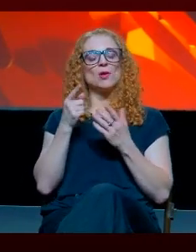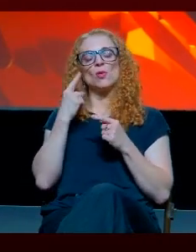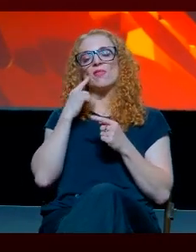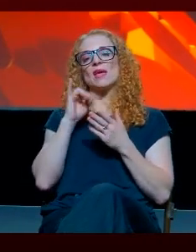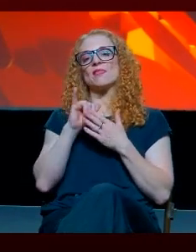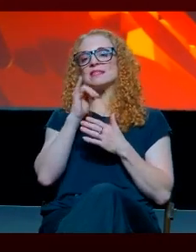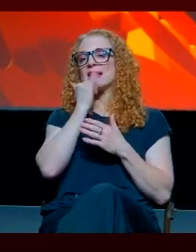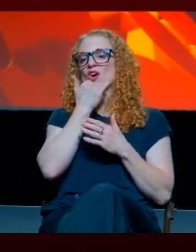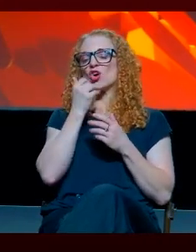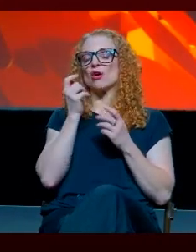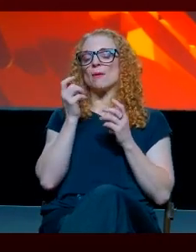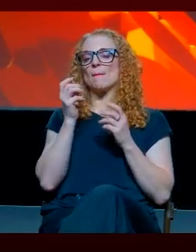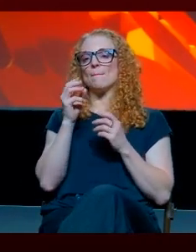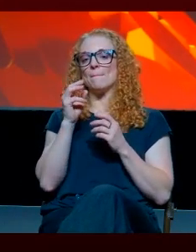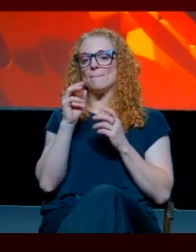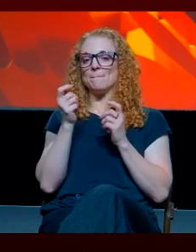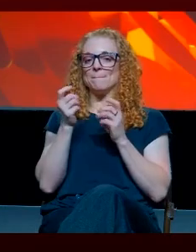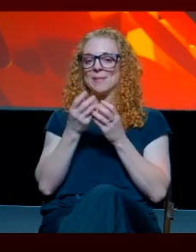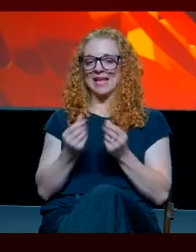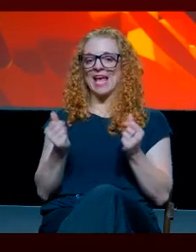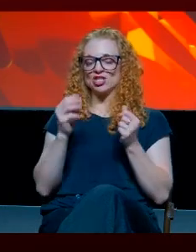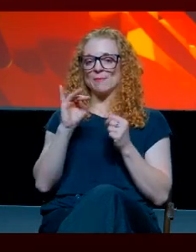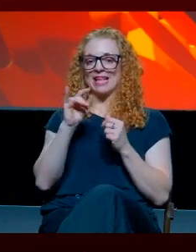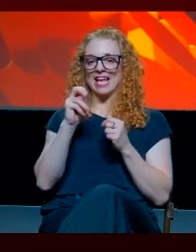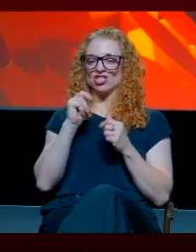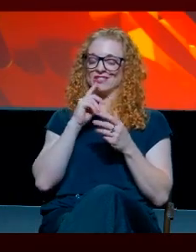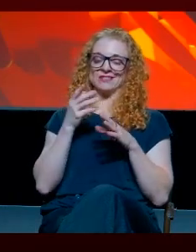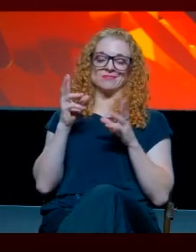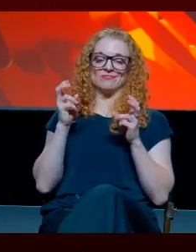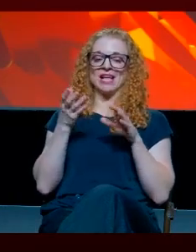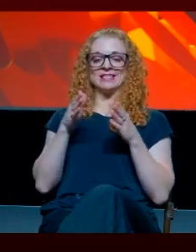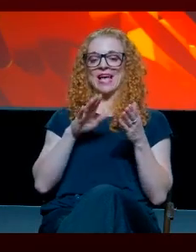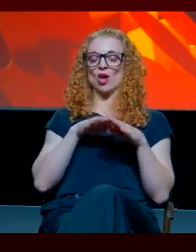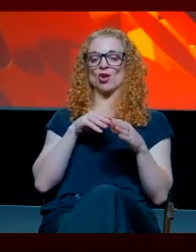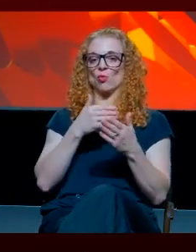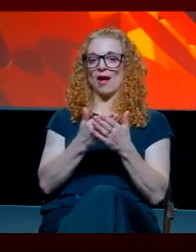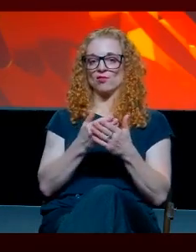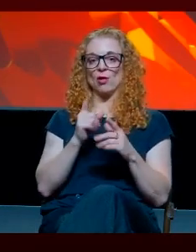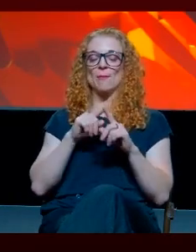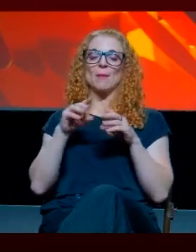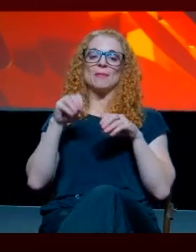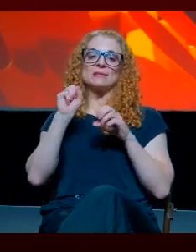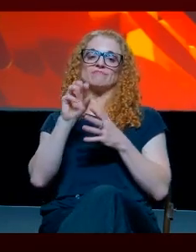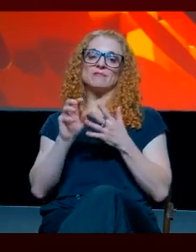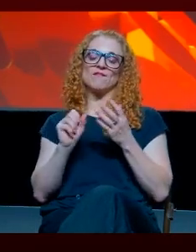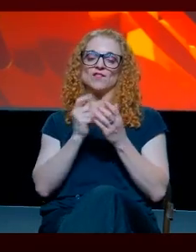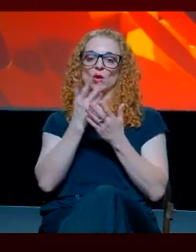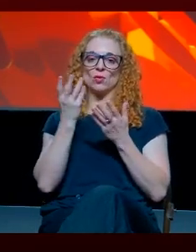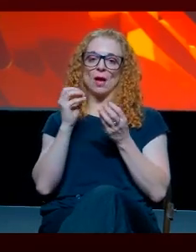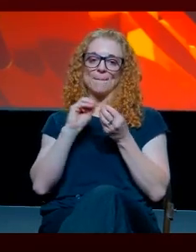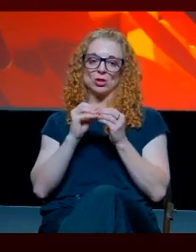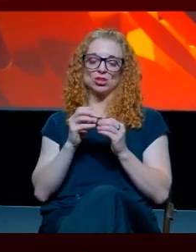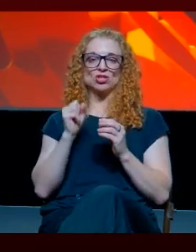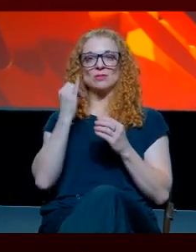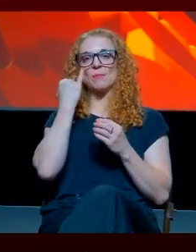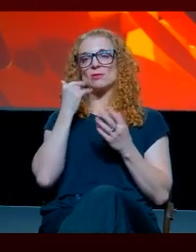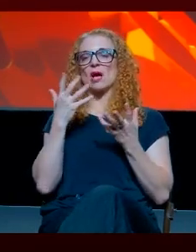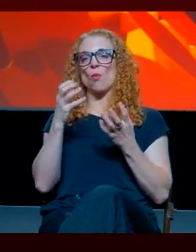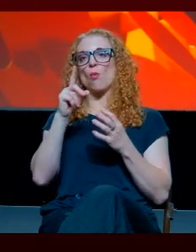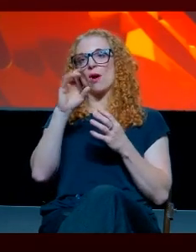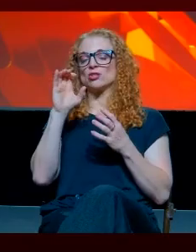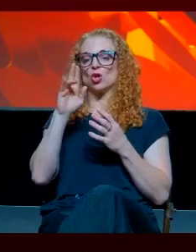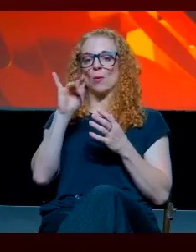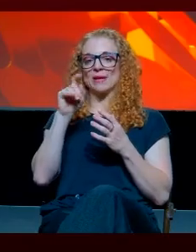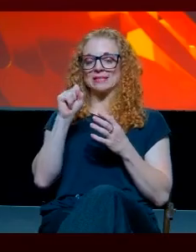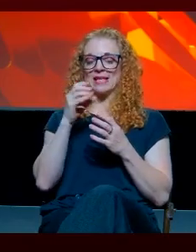error mitigation is dead on arrival. Let me put a few numbers. So if I want to say 100 qubits and